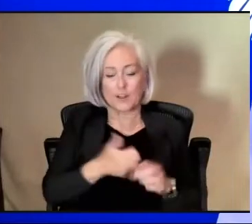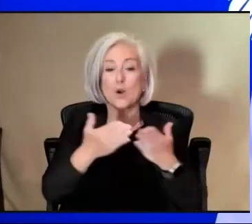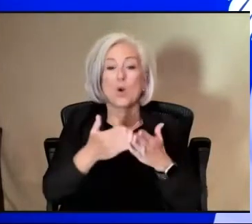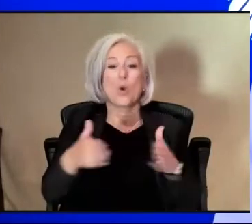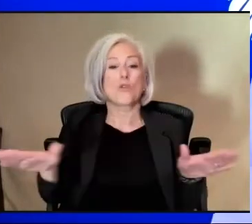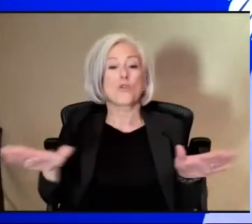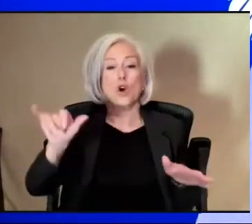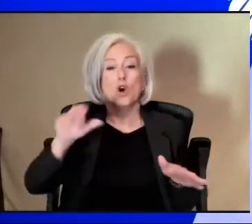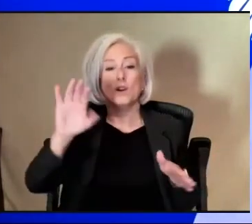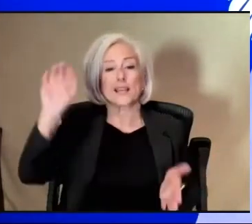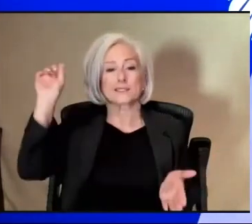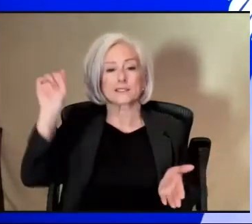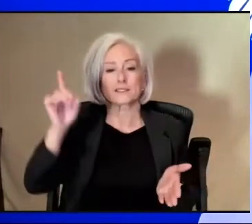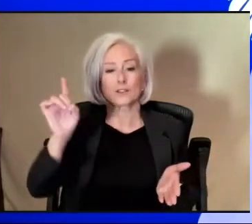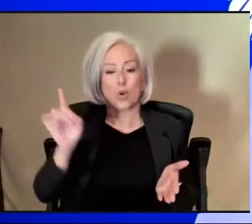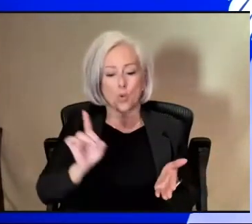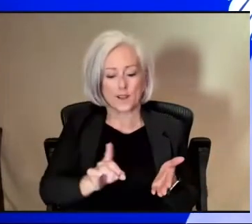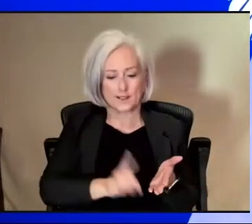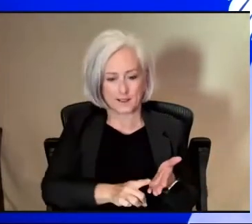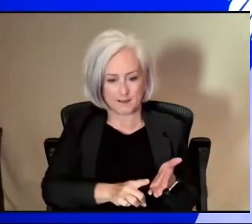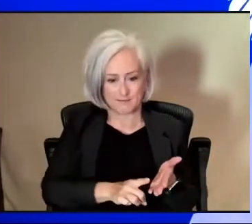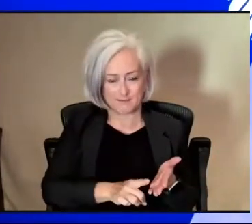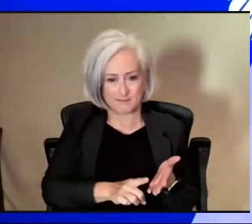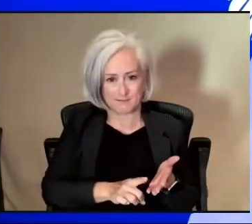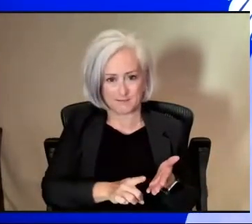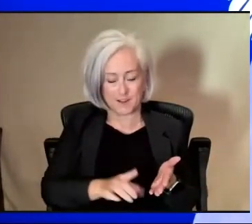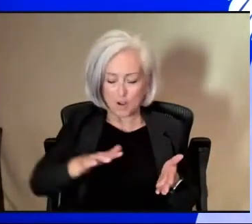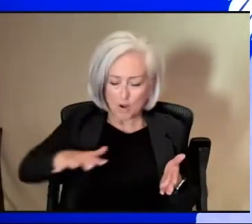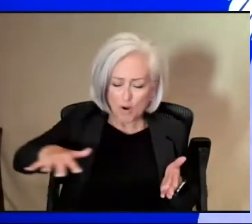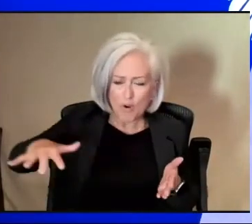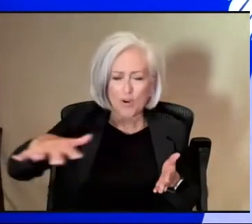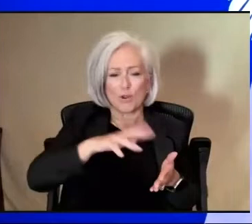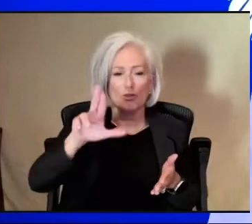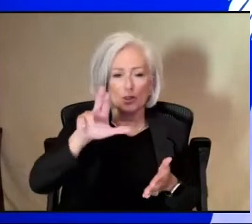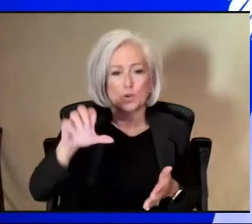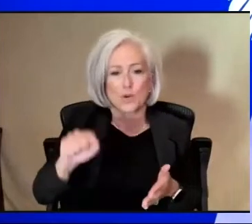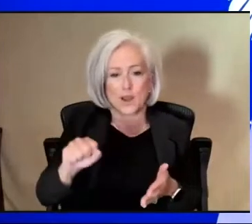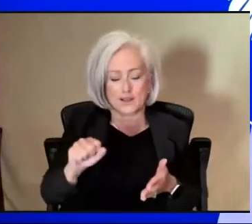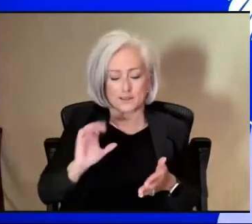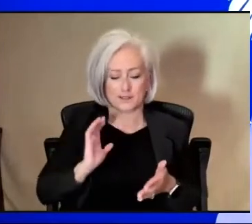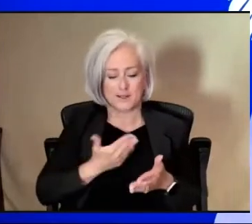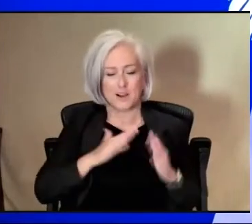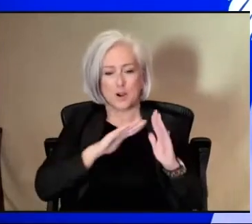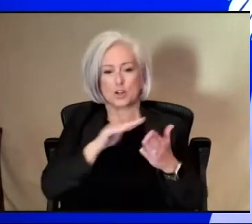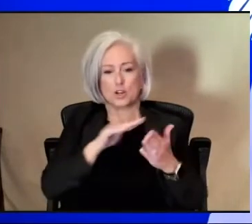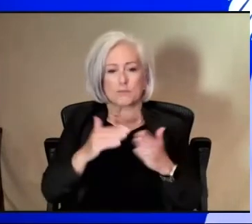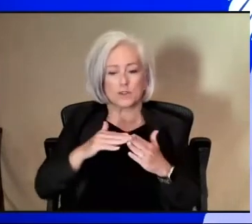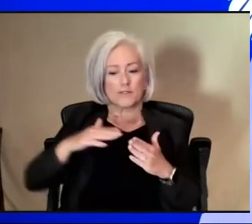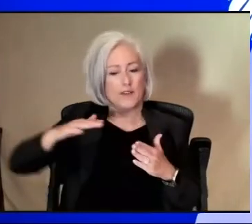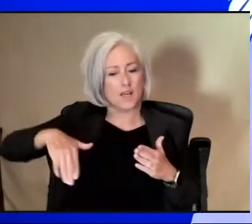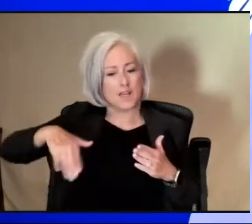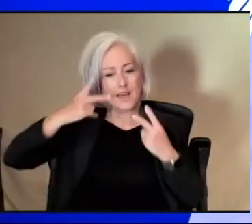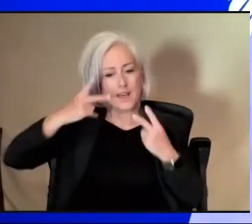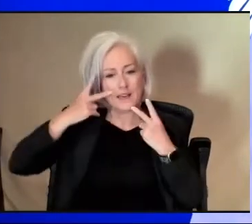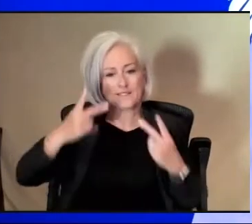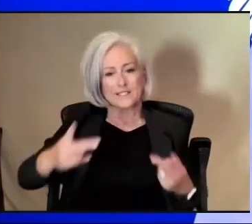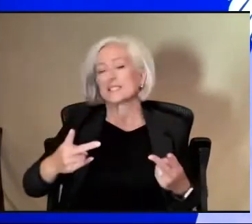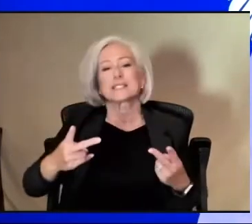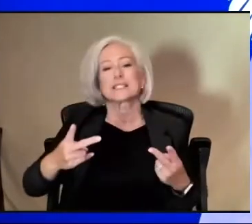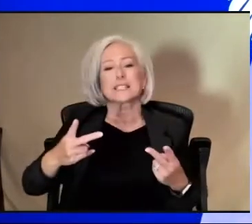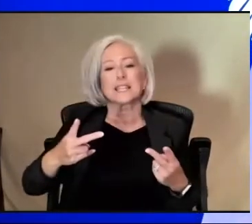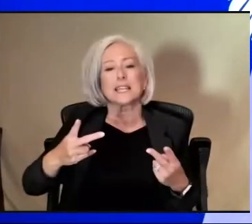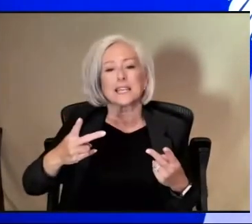down around the United States. In our community, we haven't really seen that cases